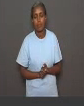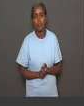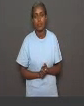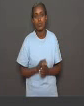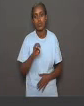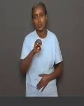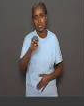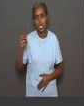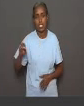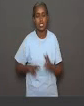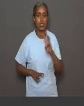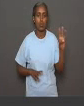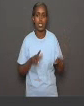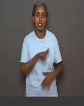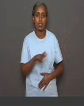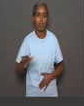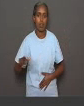the east-west line.